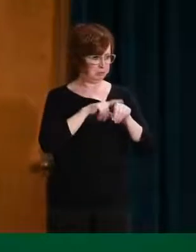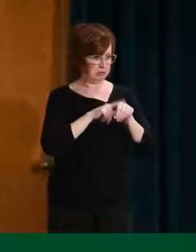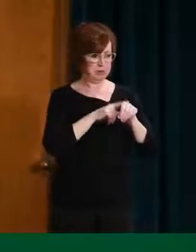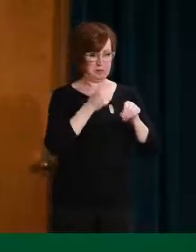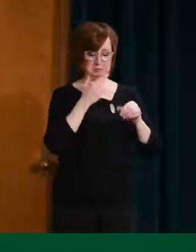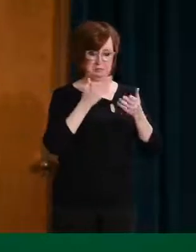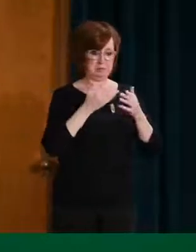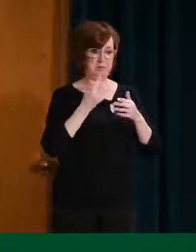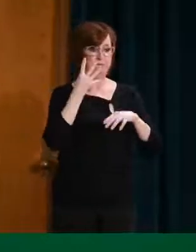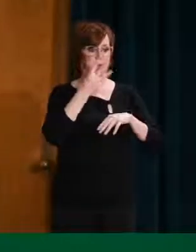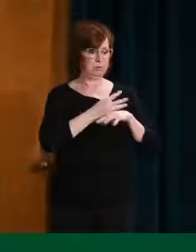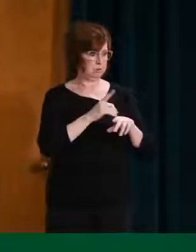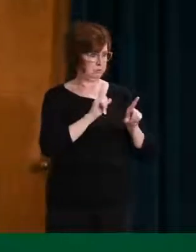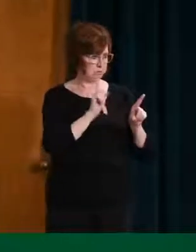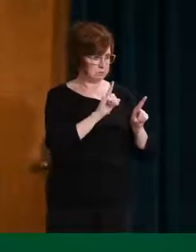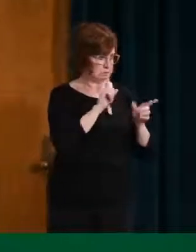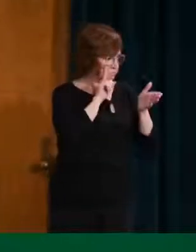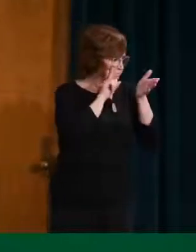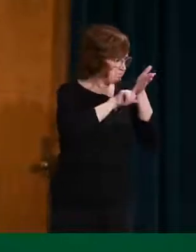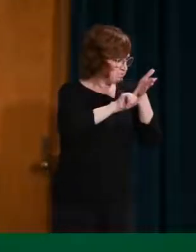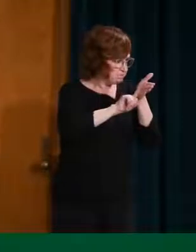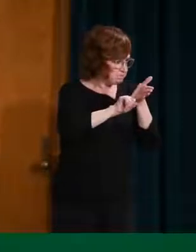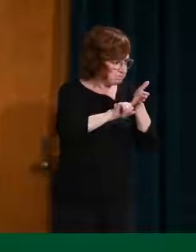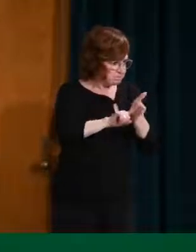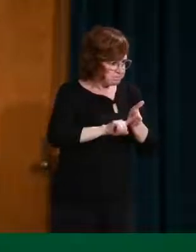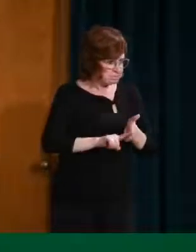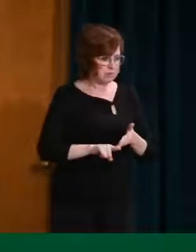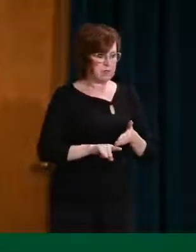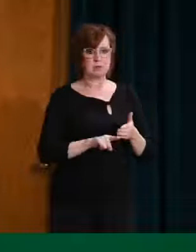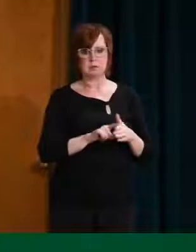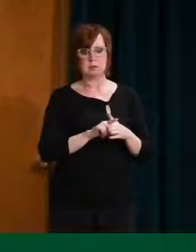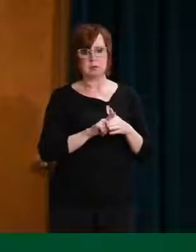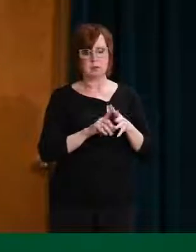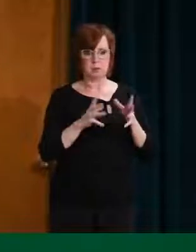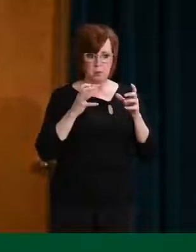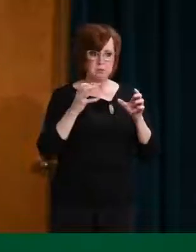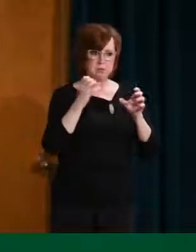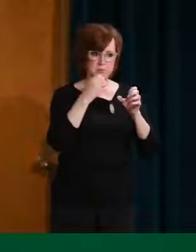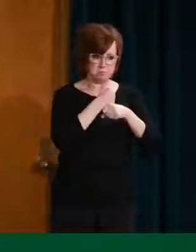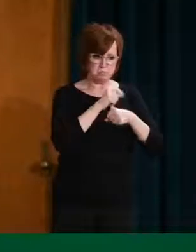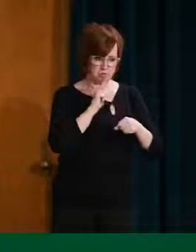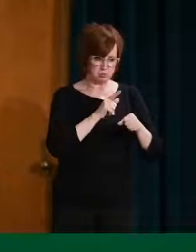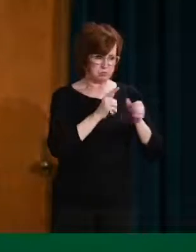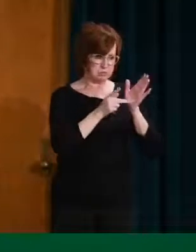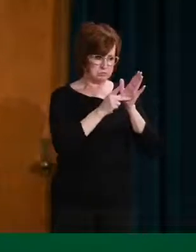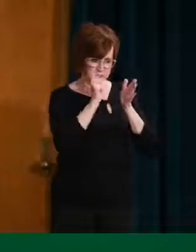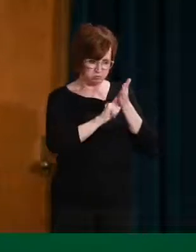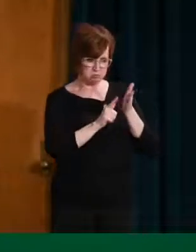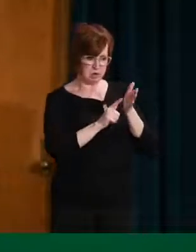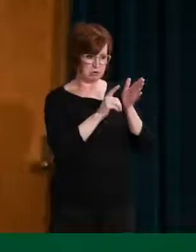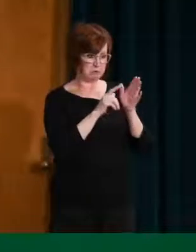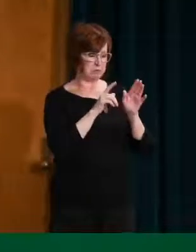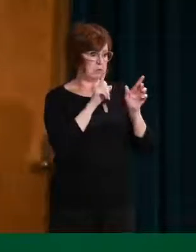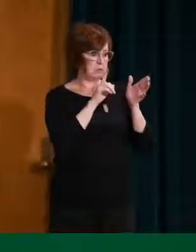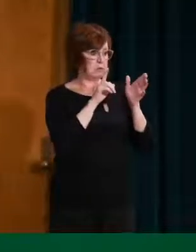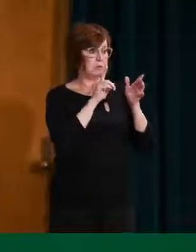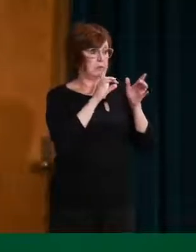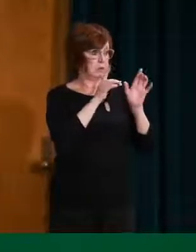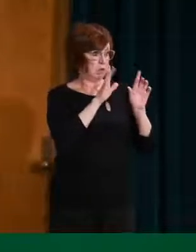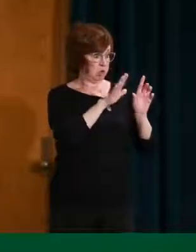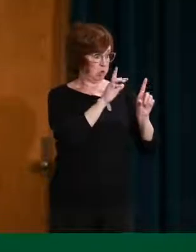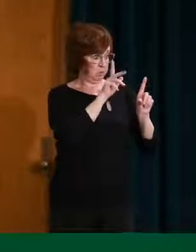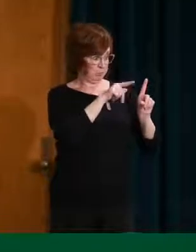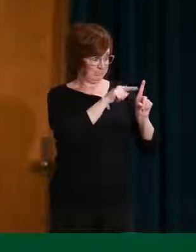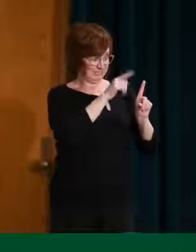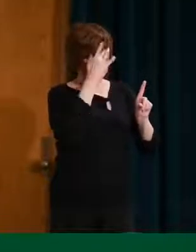any connection to travel or a mass gathering, but you just want to make sure. But as these investigations are completed, we will see